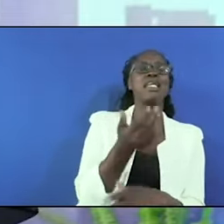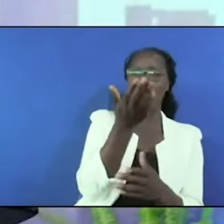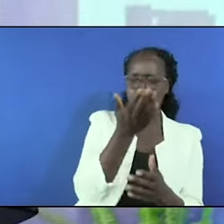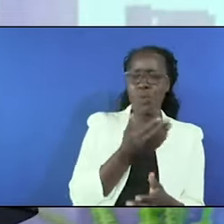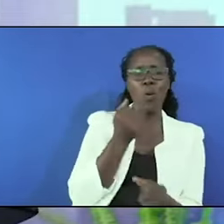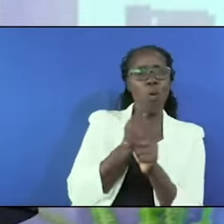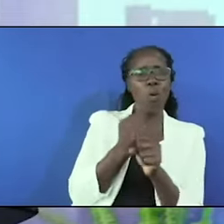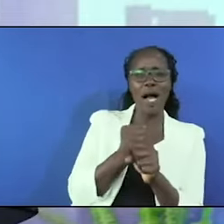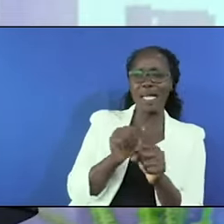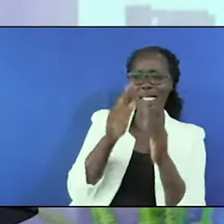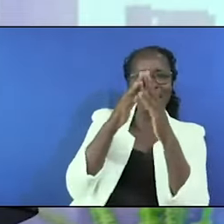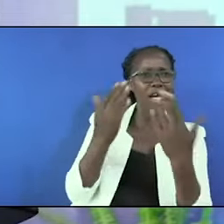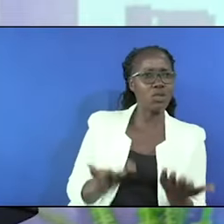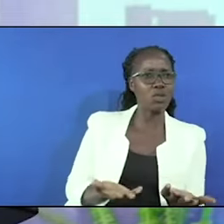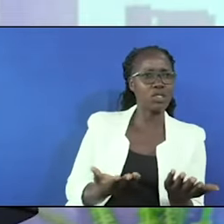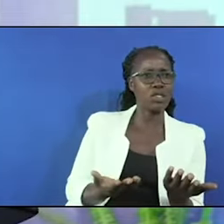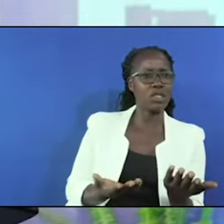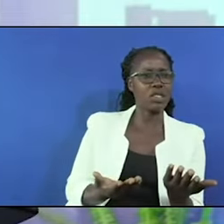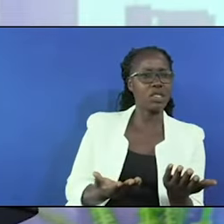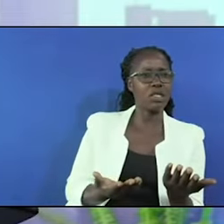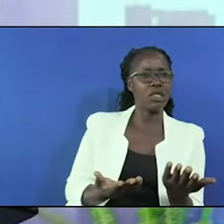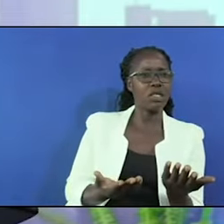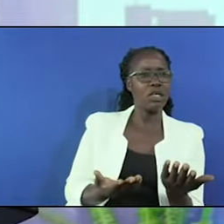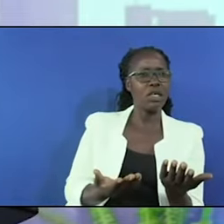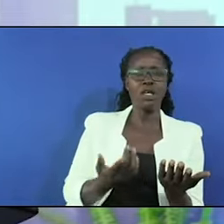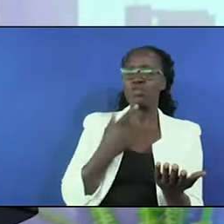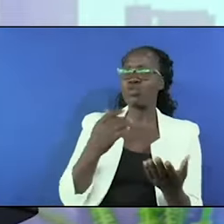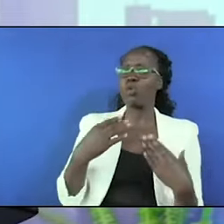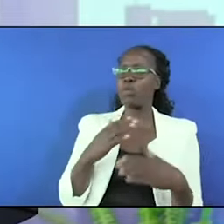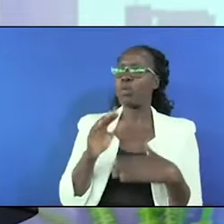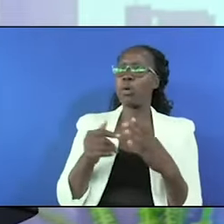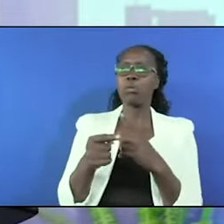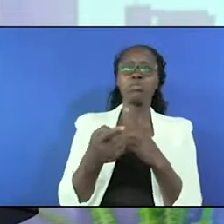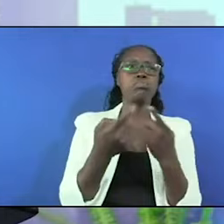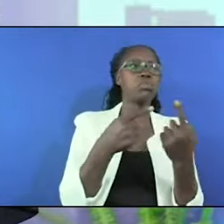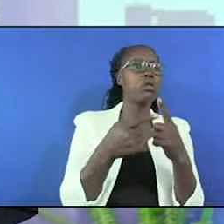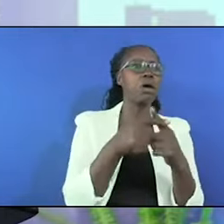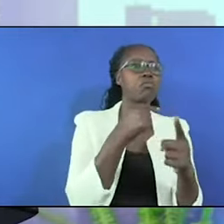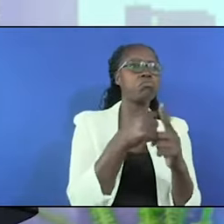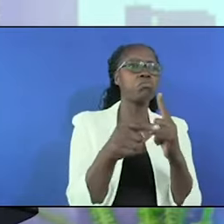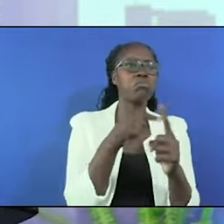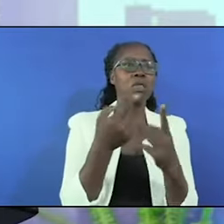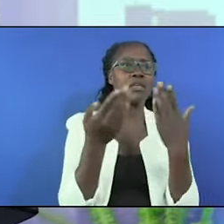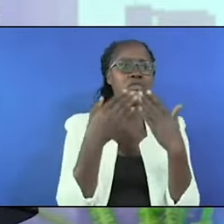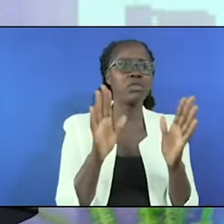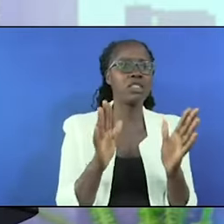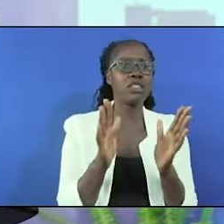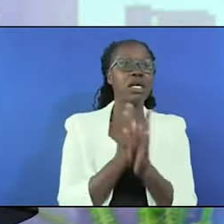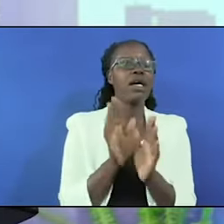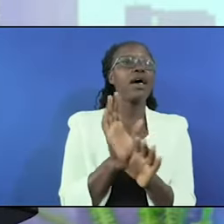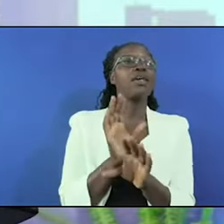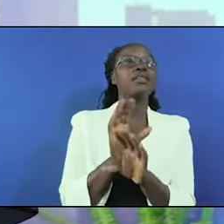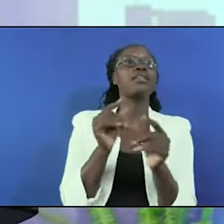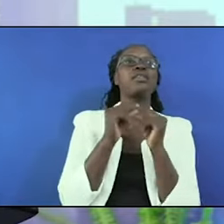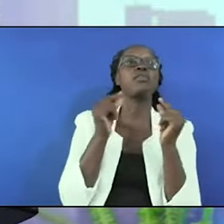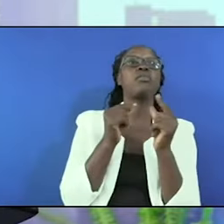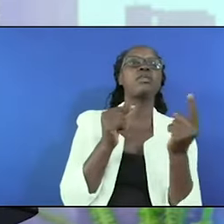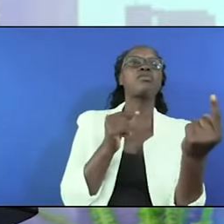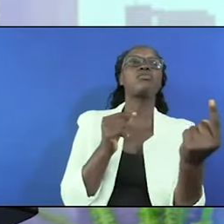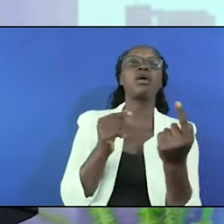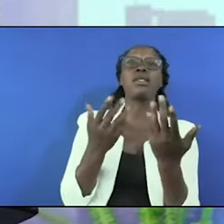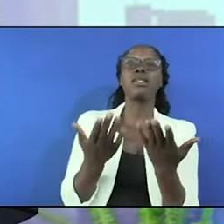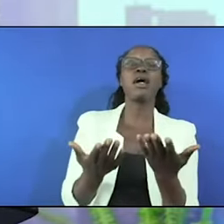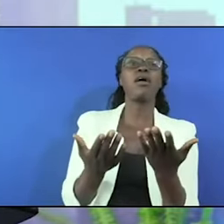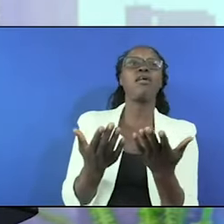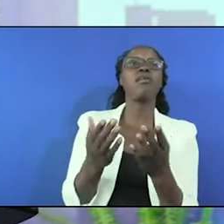magic works in the house. But those young people just came and killed her. One of the churches I pastor right